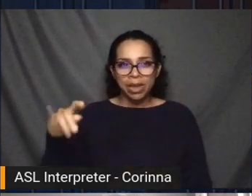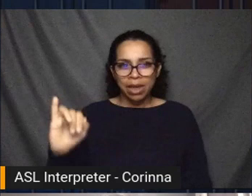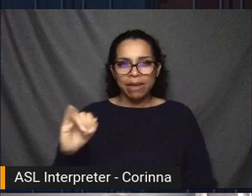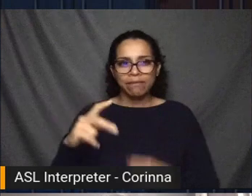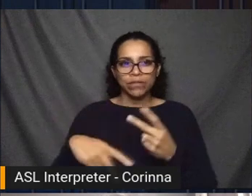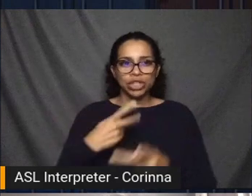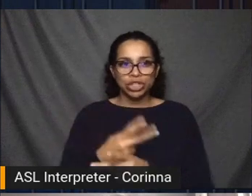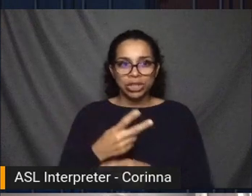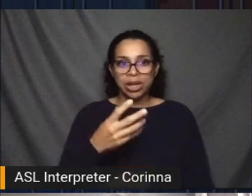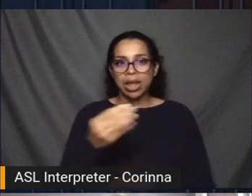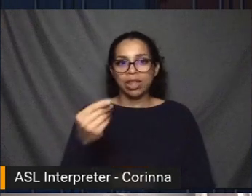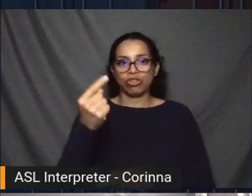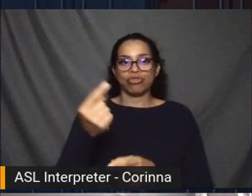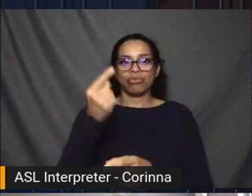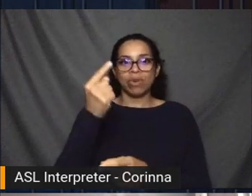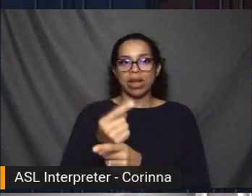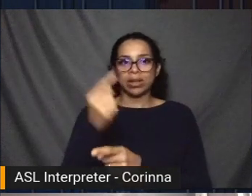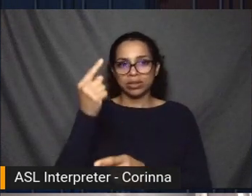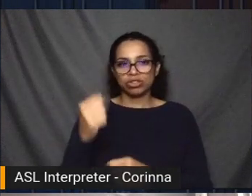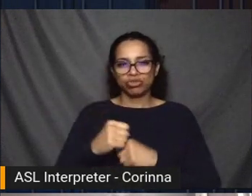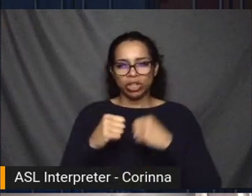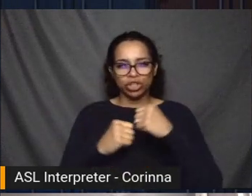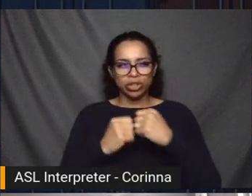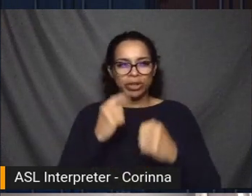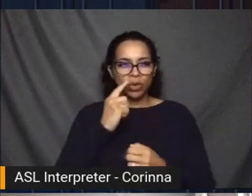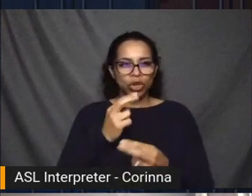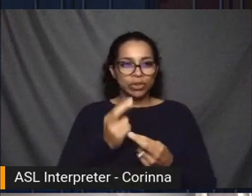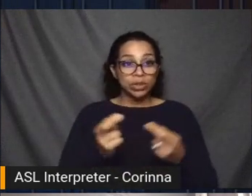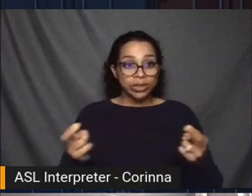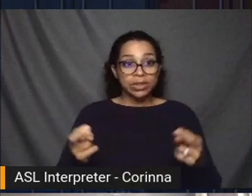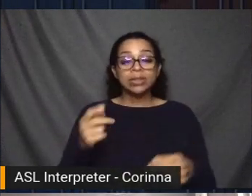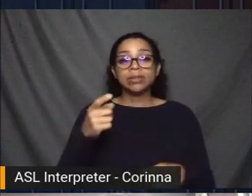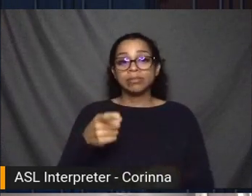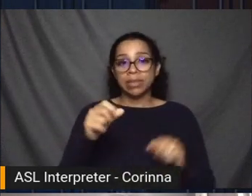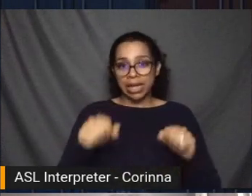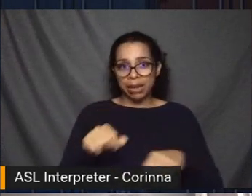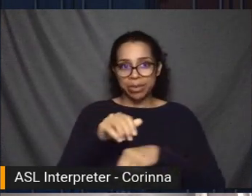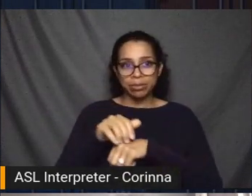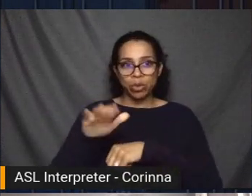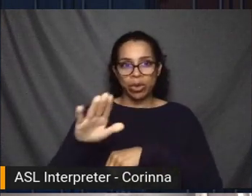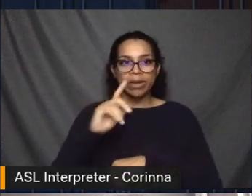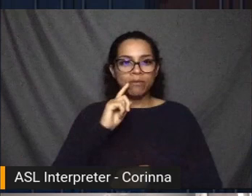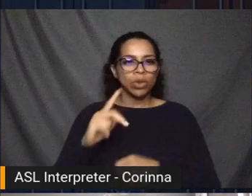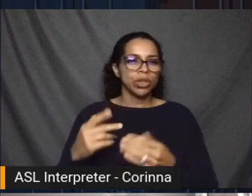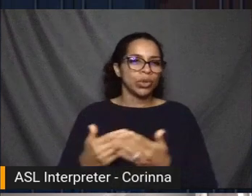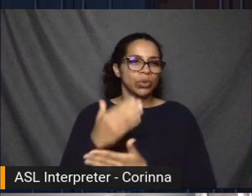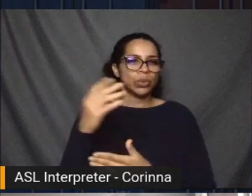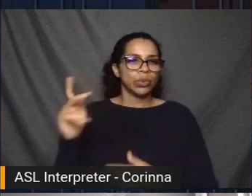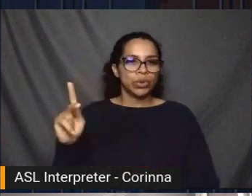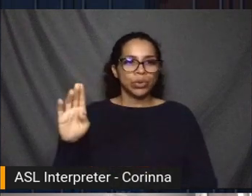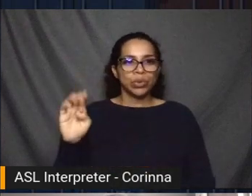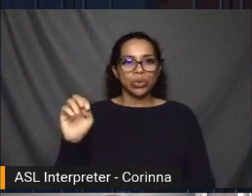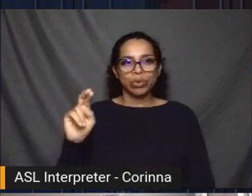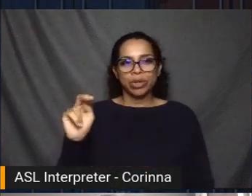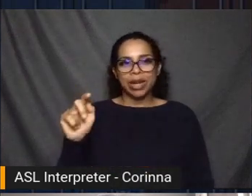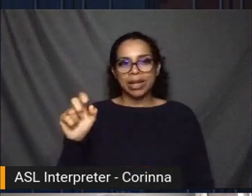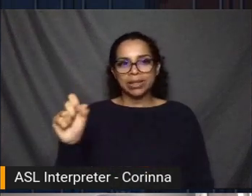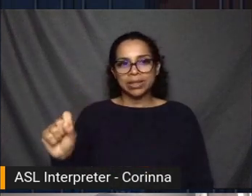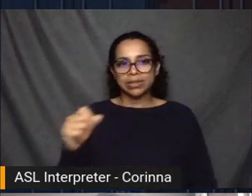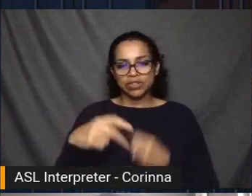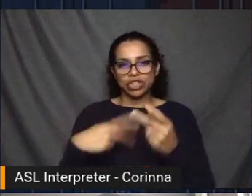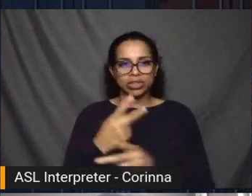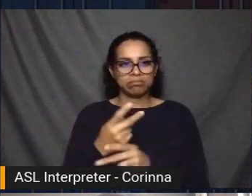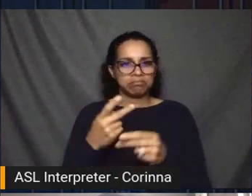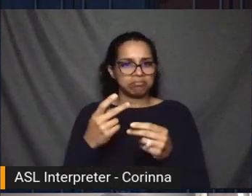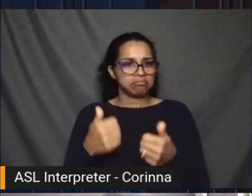get the correct structure for the resource. And this manifest can be deployed to the new Kubernetes version, no problem.